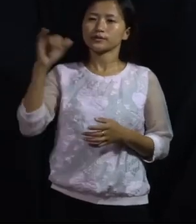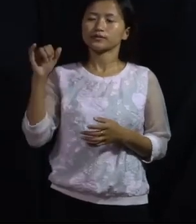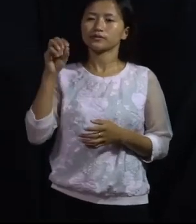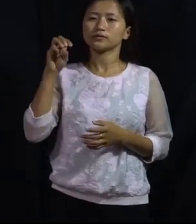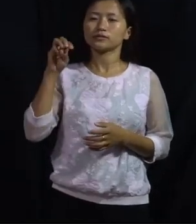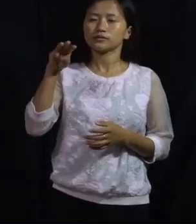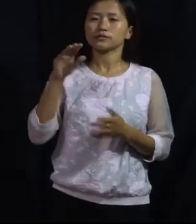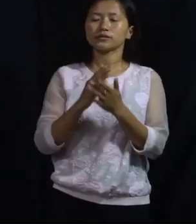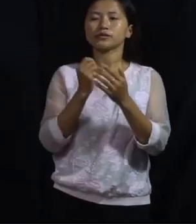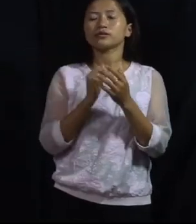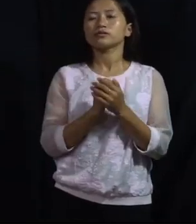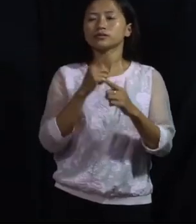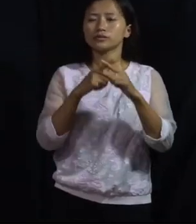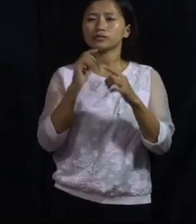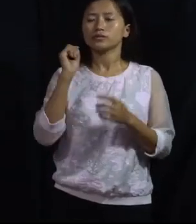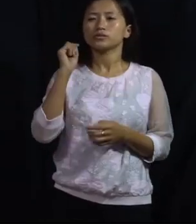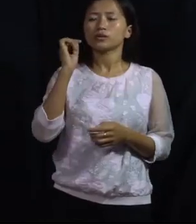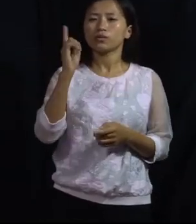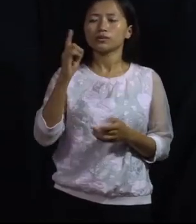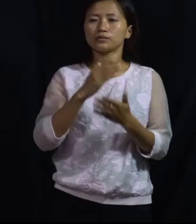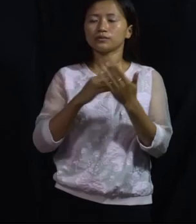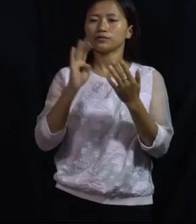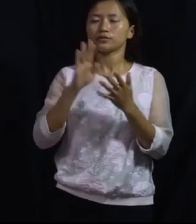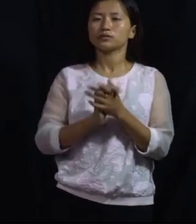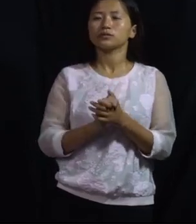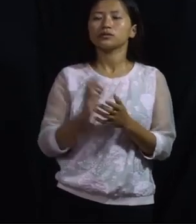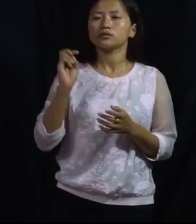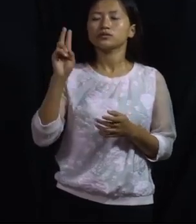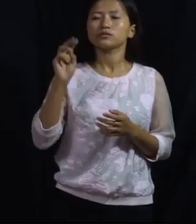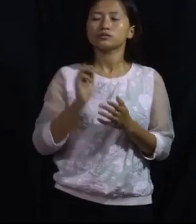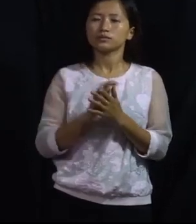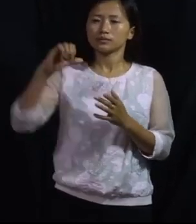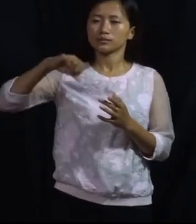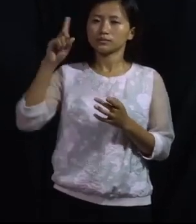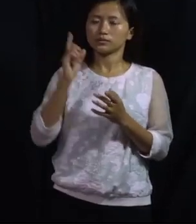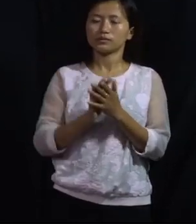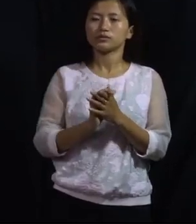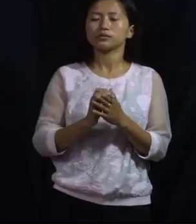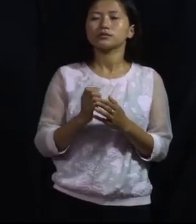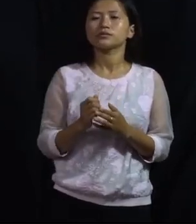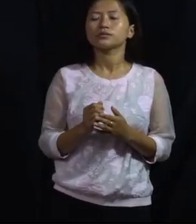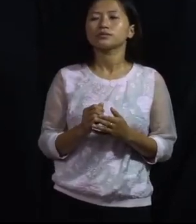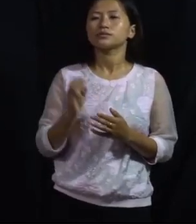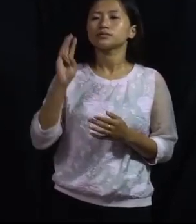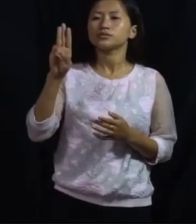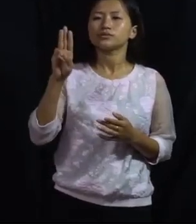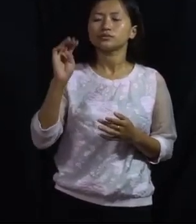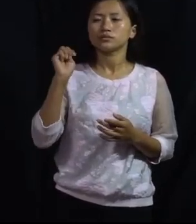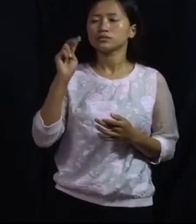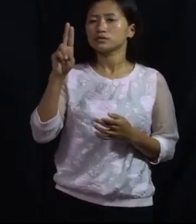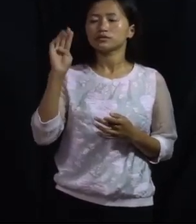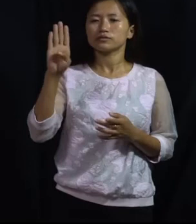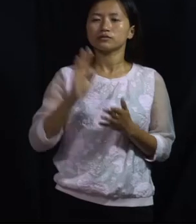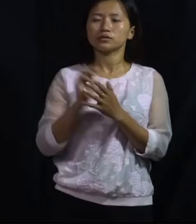96,000 into 1 by 4 is 24,000. So Z, the new partner's share of goodwill is 24,000.